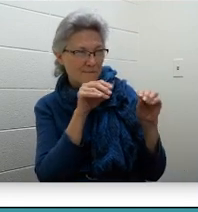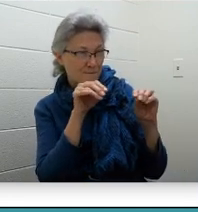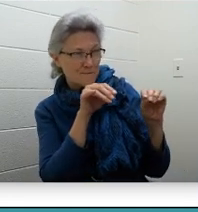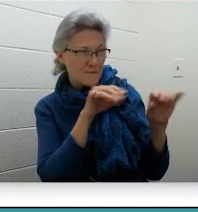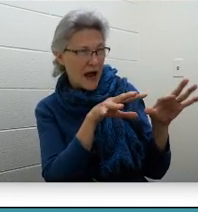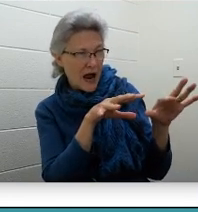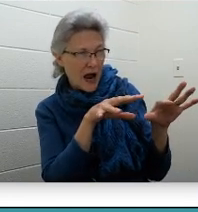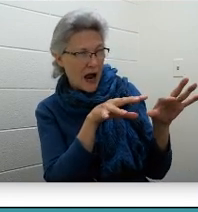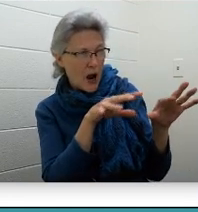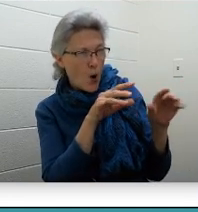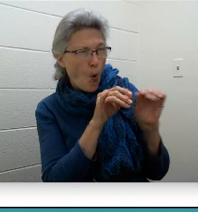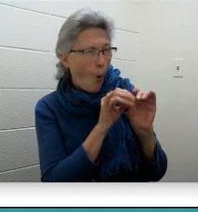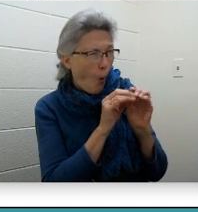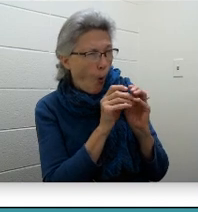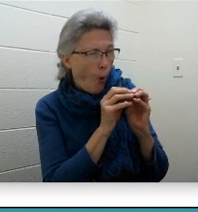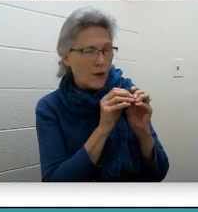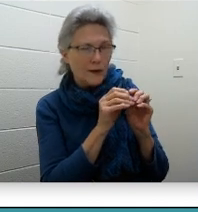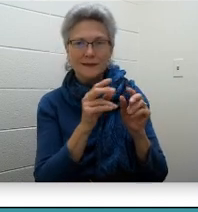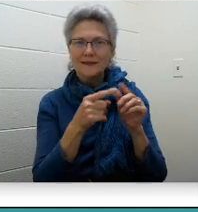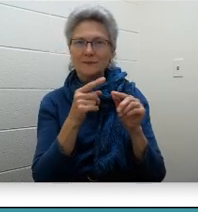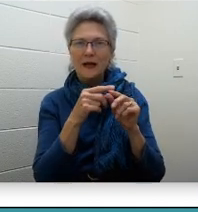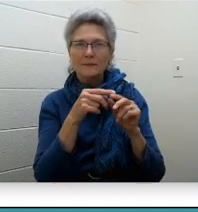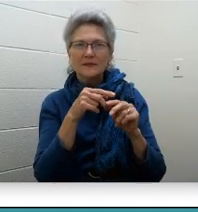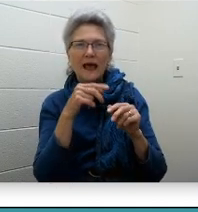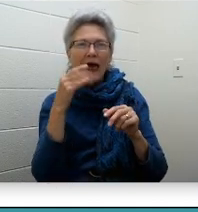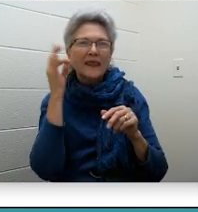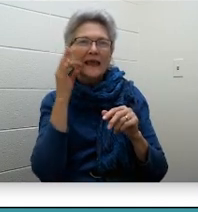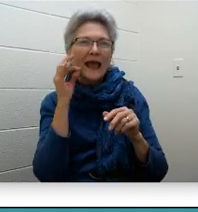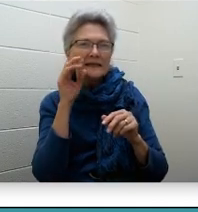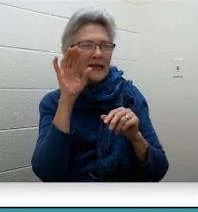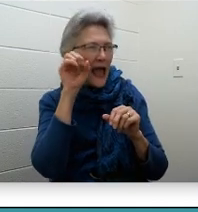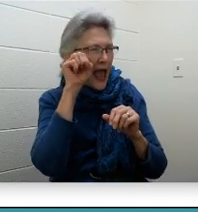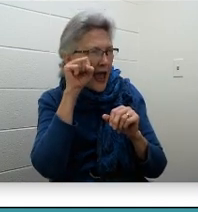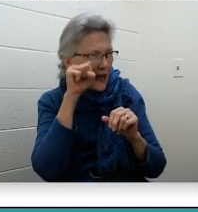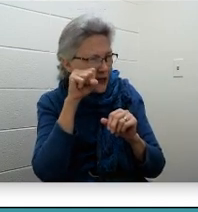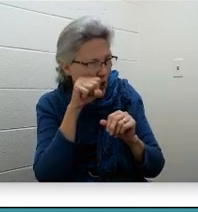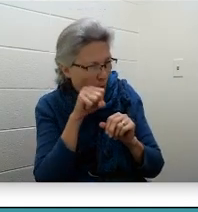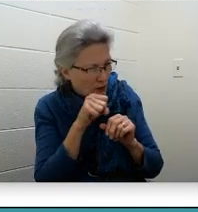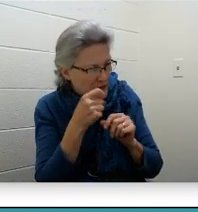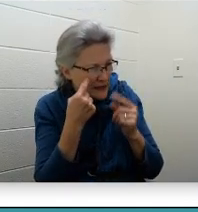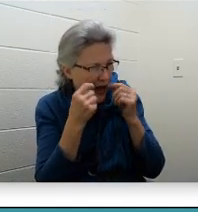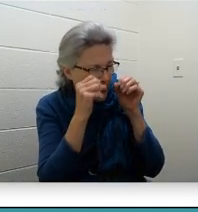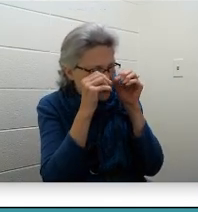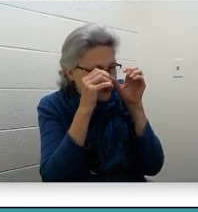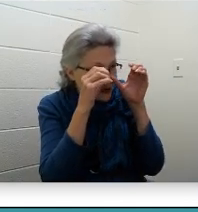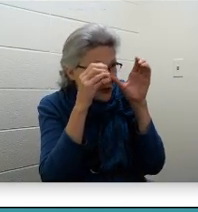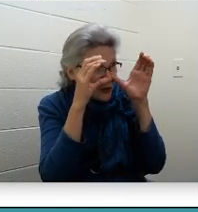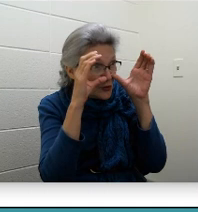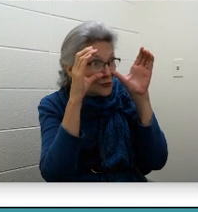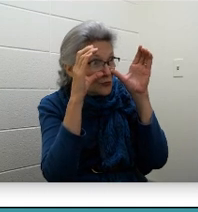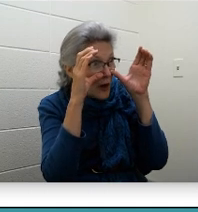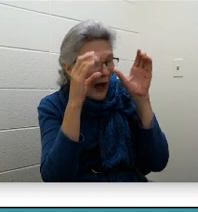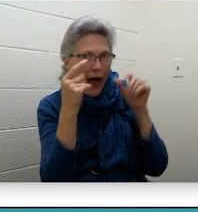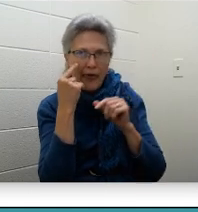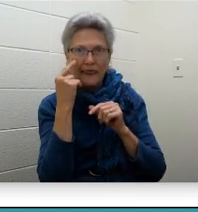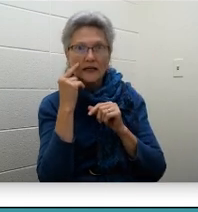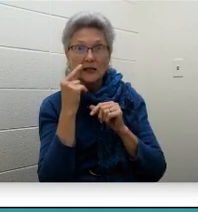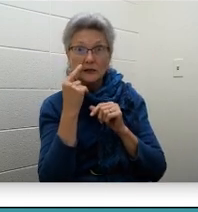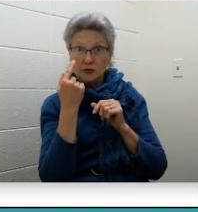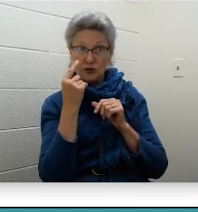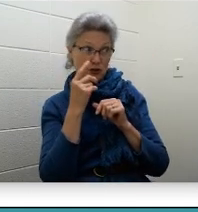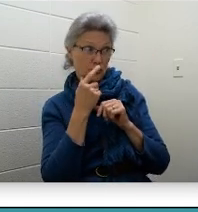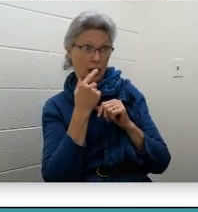thought. Sometimes her head slowly lowered and her eyes seemed to dilate, and I fancied she was about to spring.